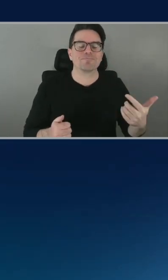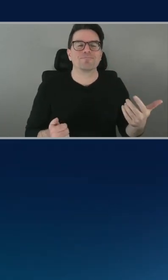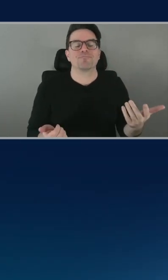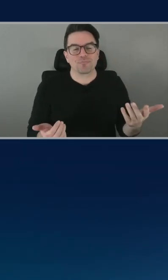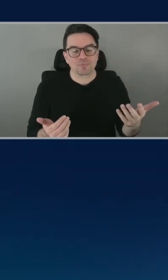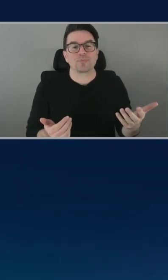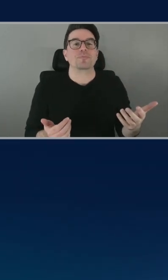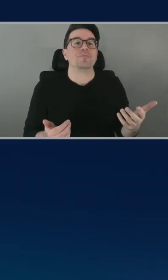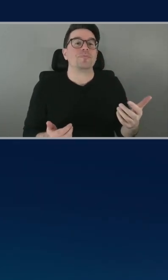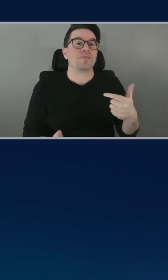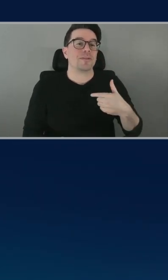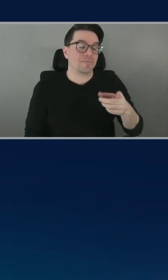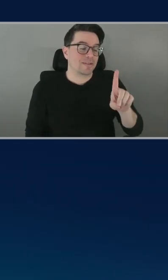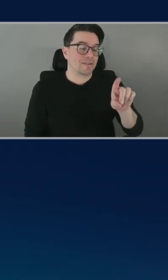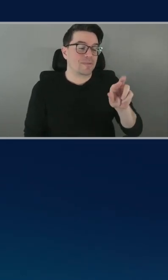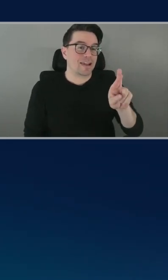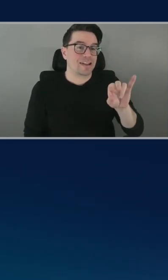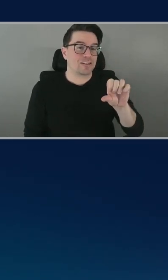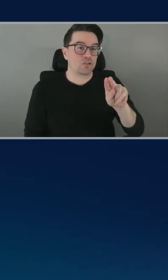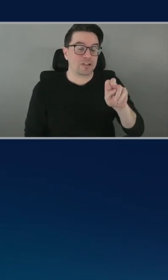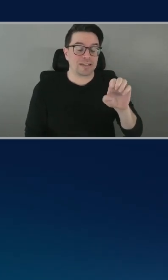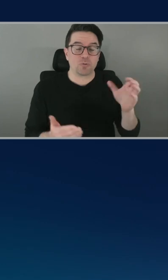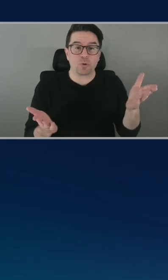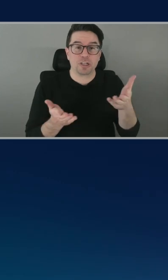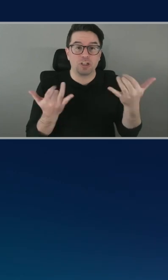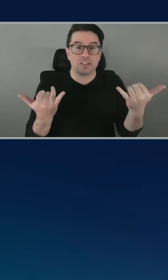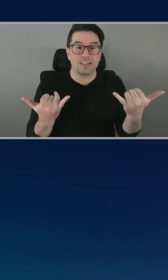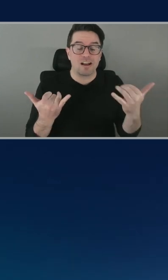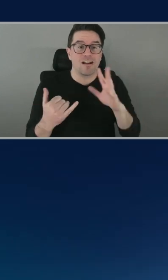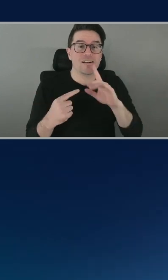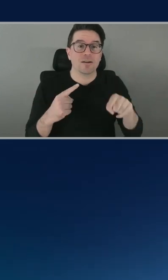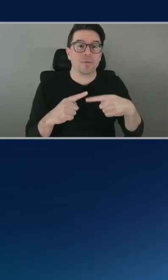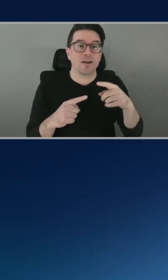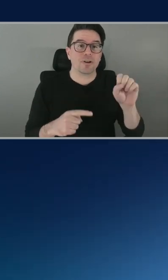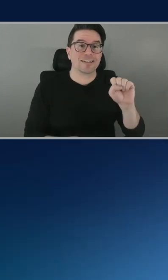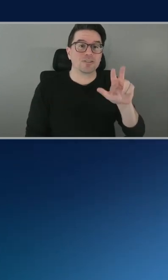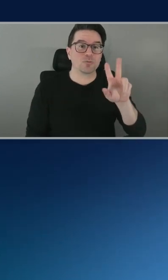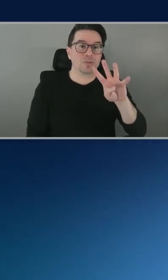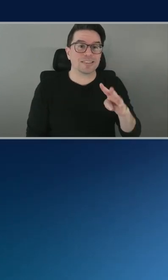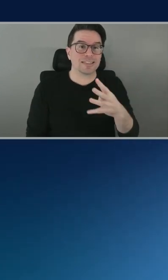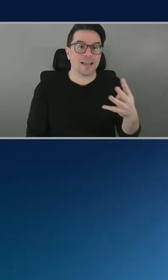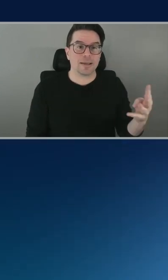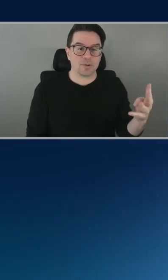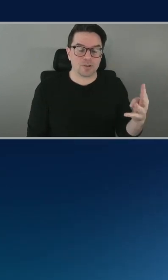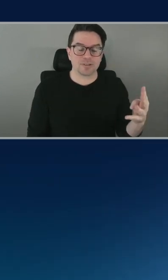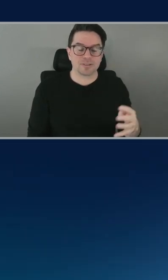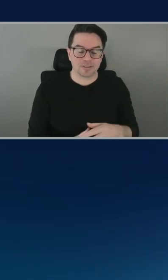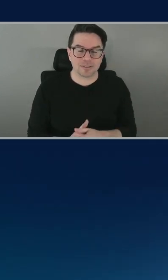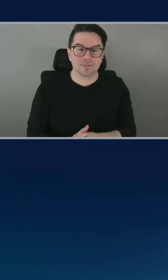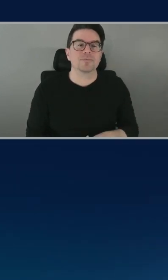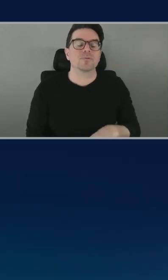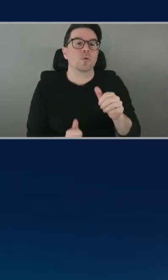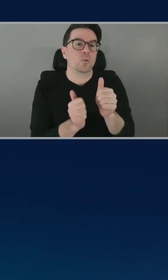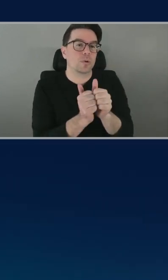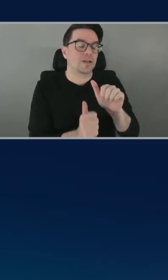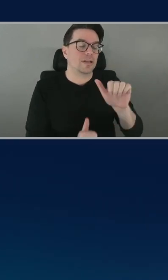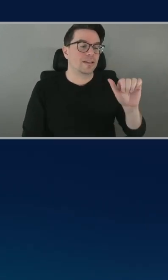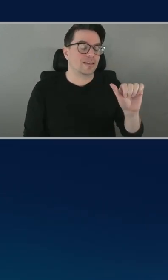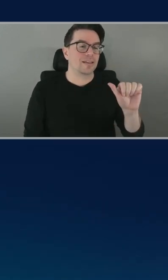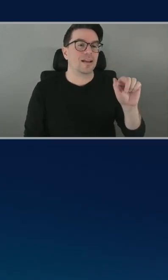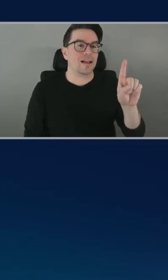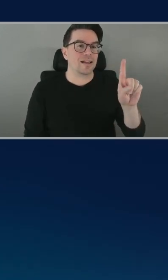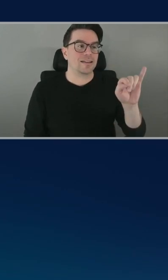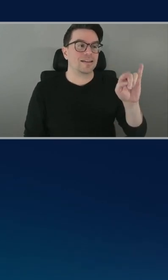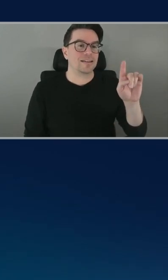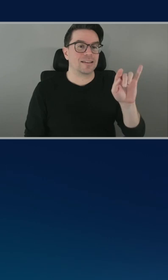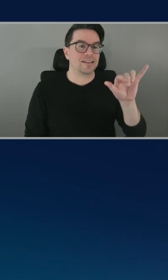anyway. Today, we're actually here to talk about S3 tables with a good friend of the program, Aditya. Please say hi, Aditya, and let us know what your favorite type of pie is.